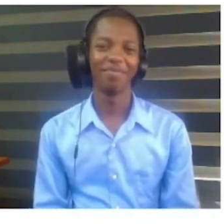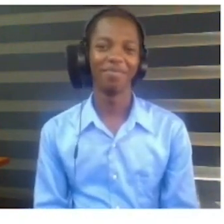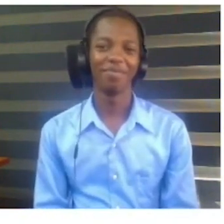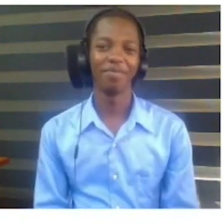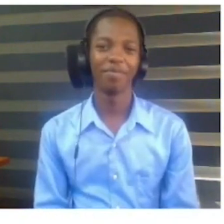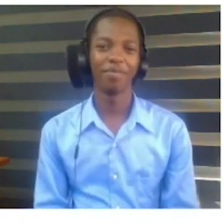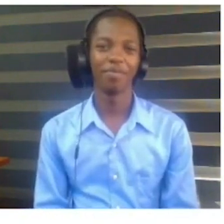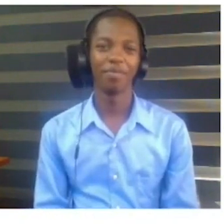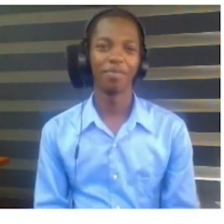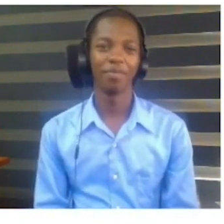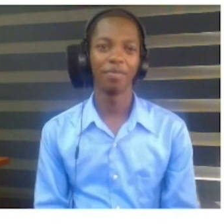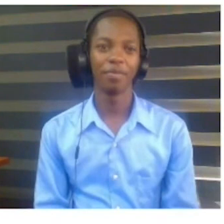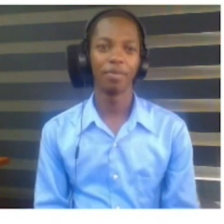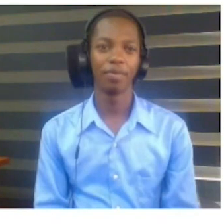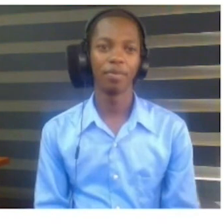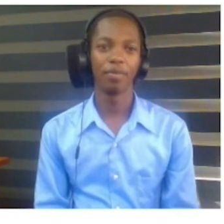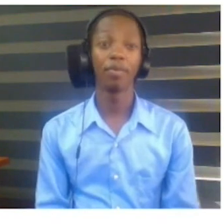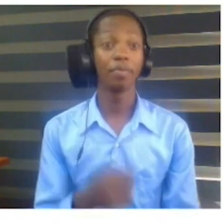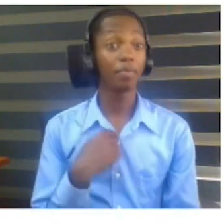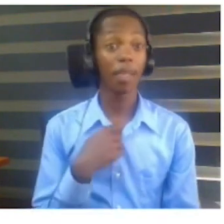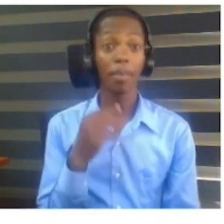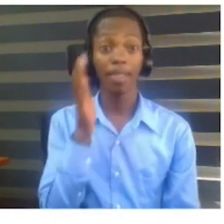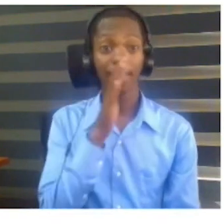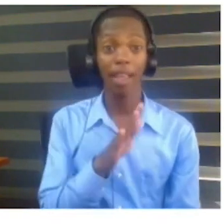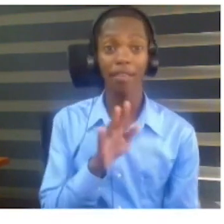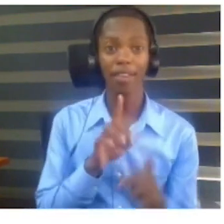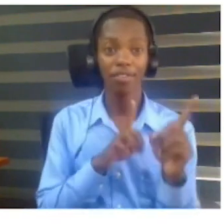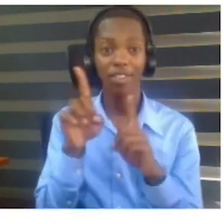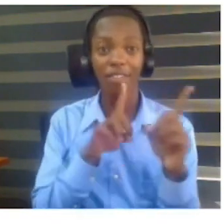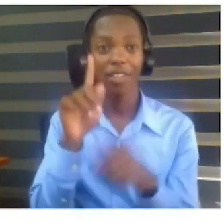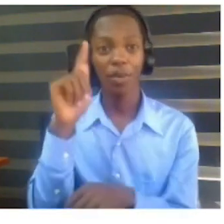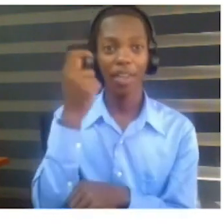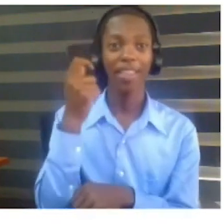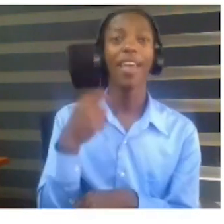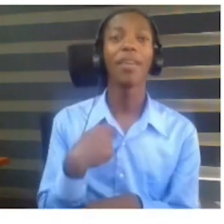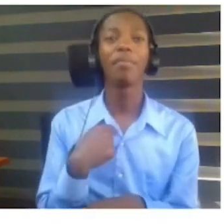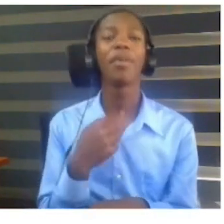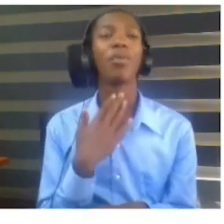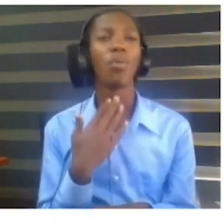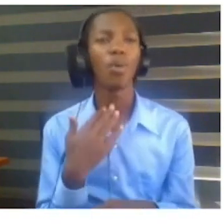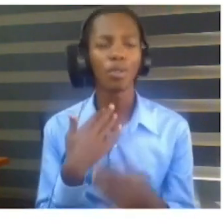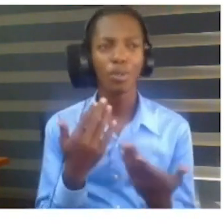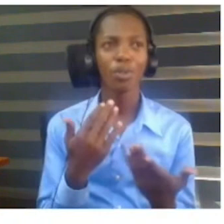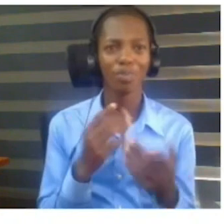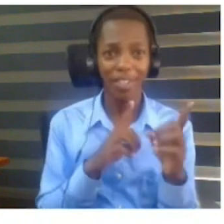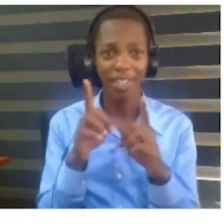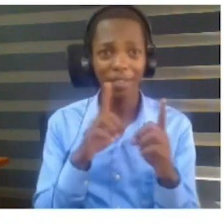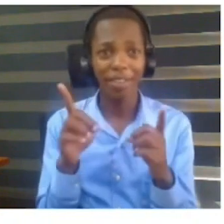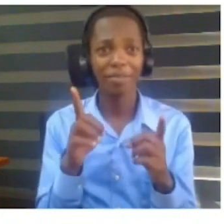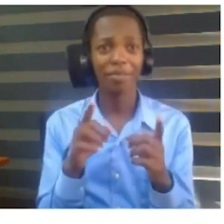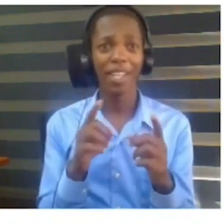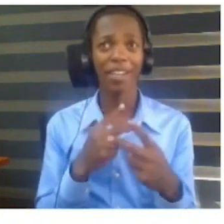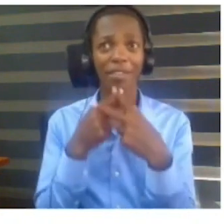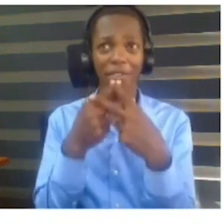Yes. So I've never been to Kenya and I'd love to visit. And we had a fun visit planned. So maybe sometime